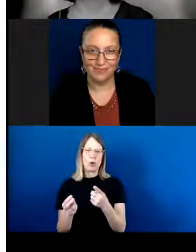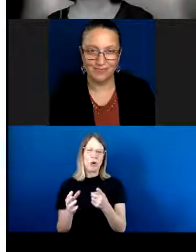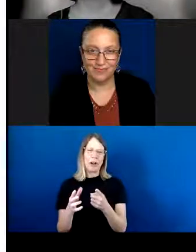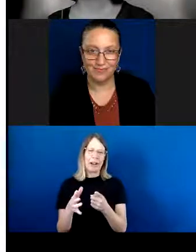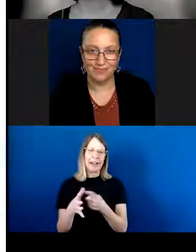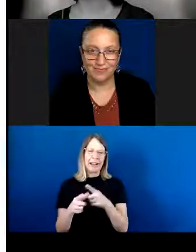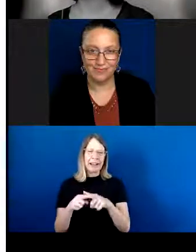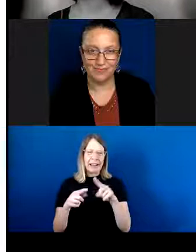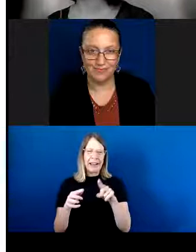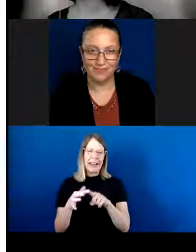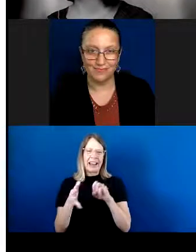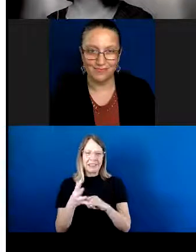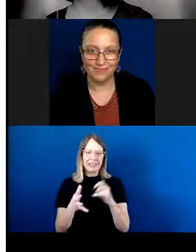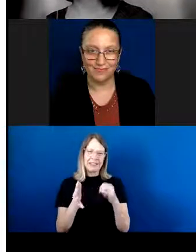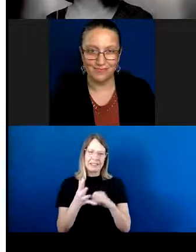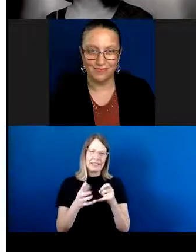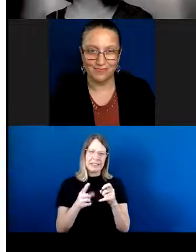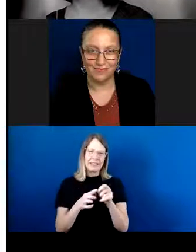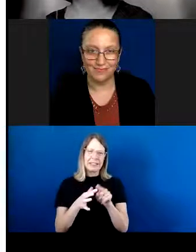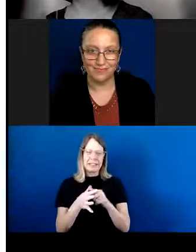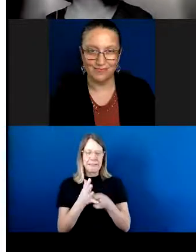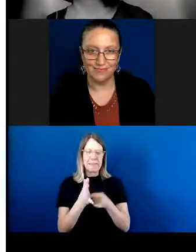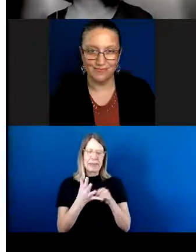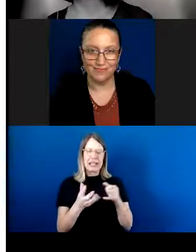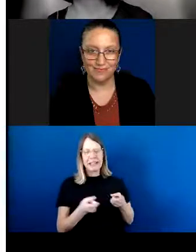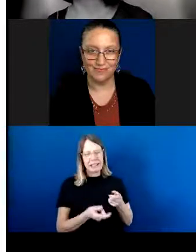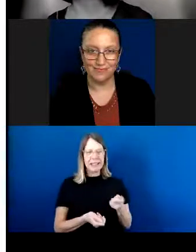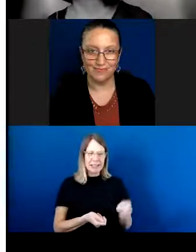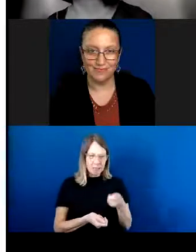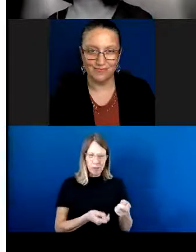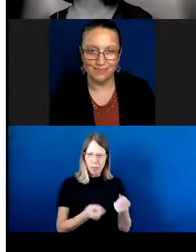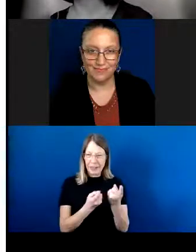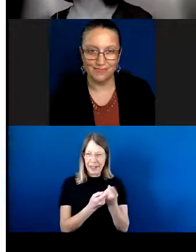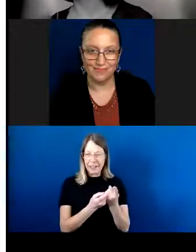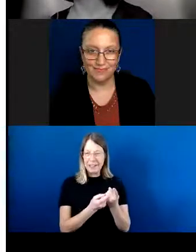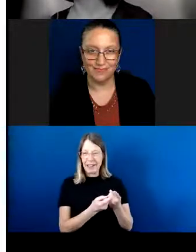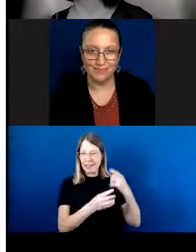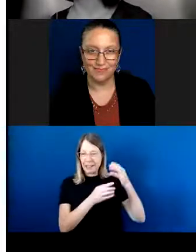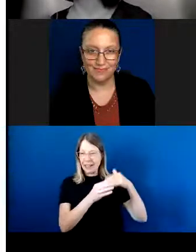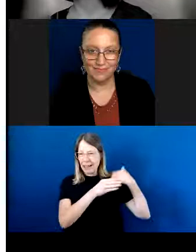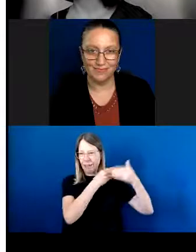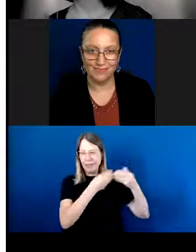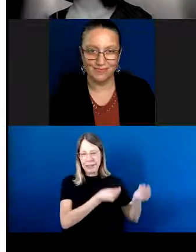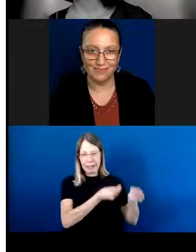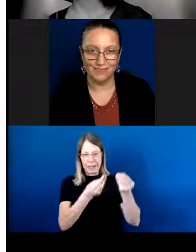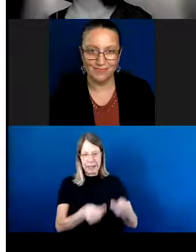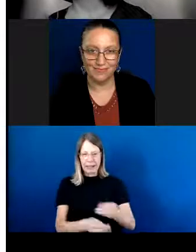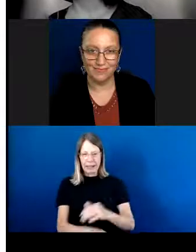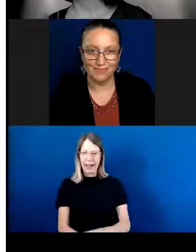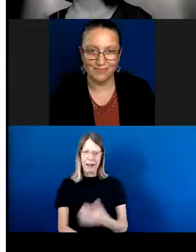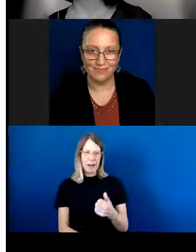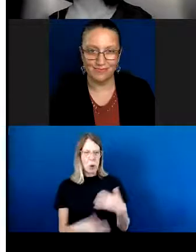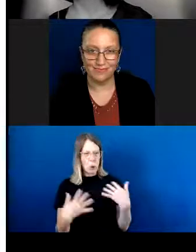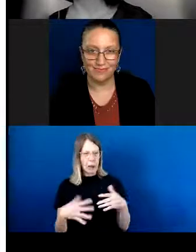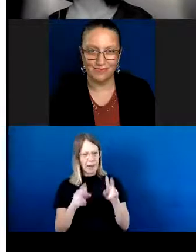them by their elders. Like time travellers, these incredible stone tools carry a sense of power with them. Their shape reveals the